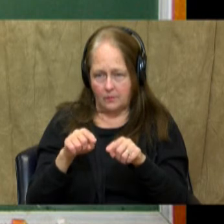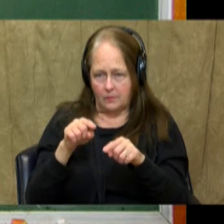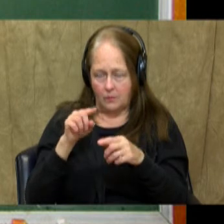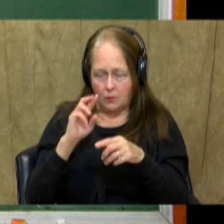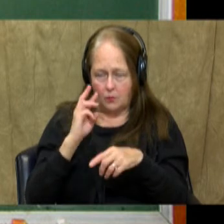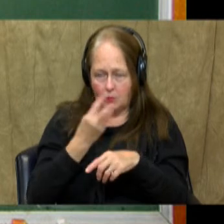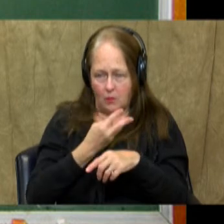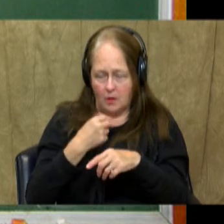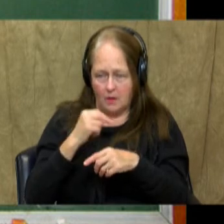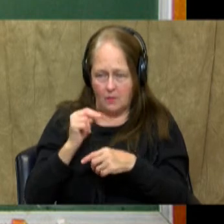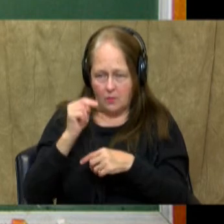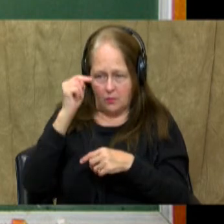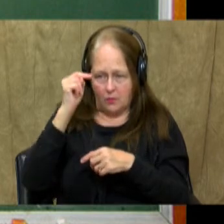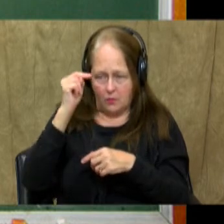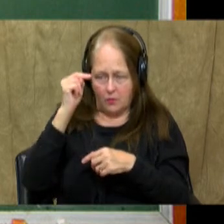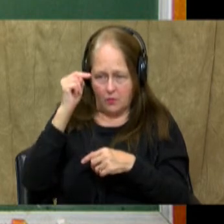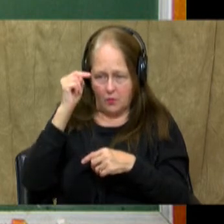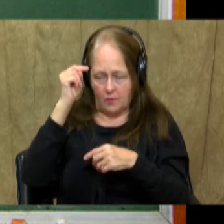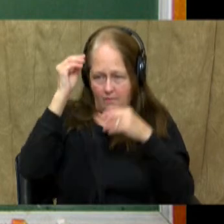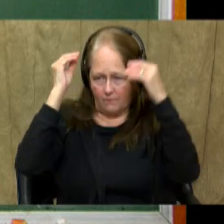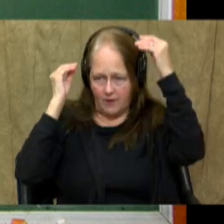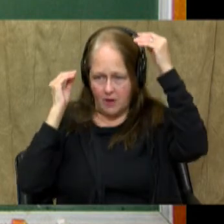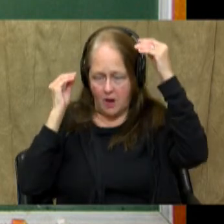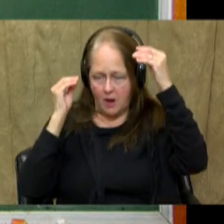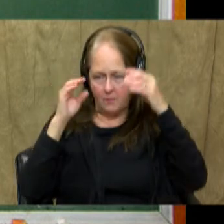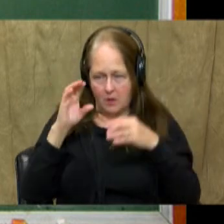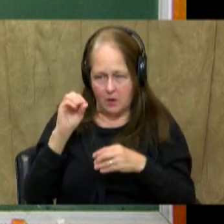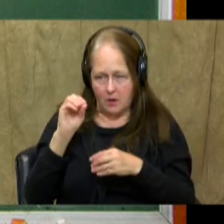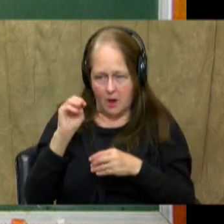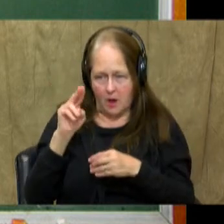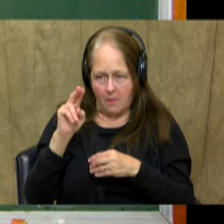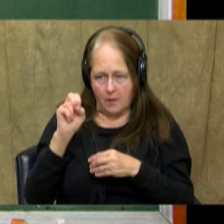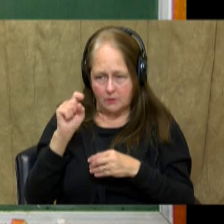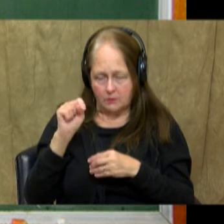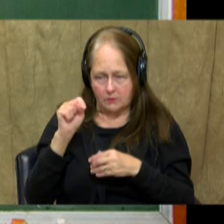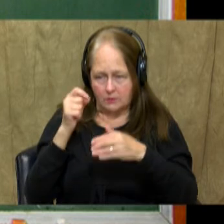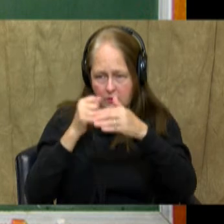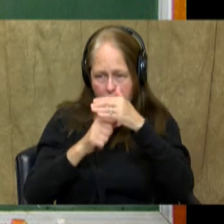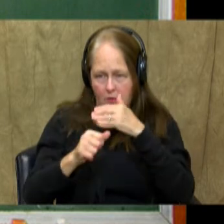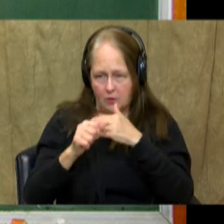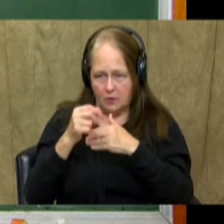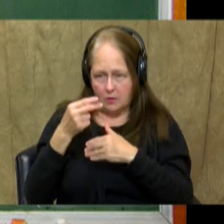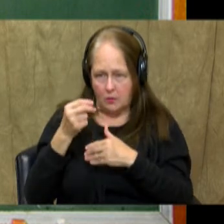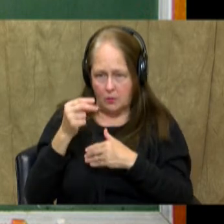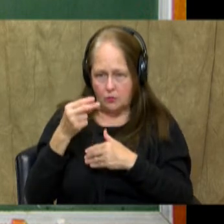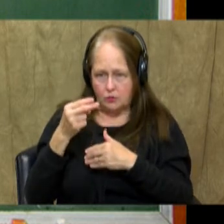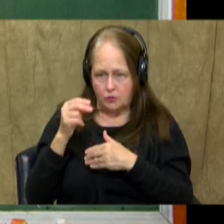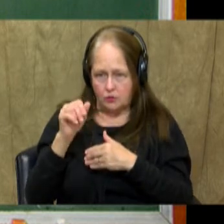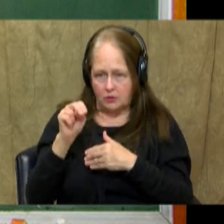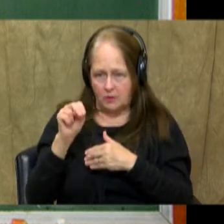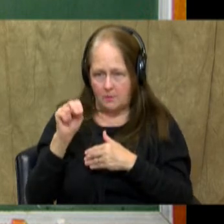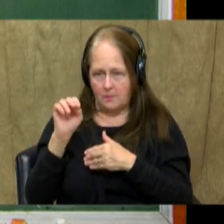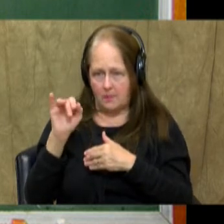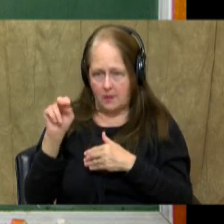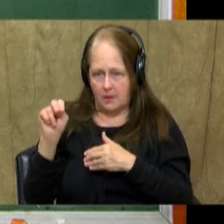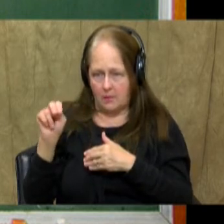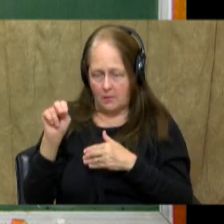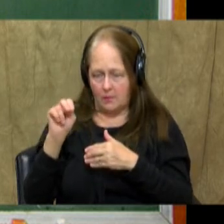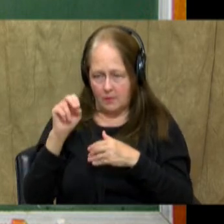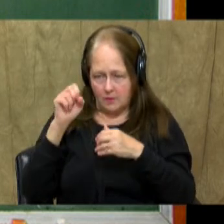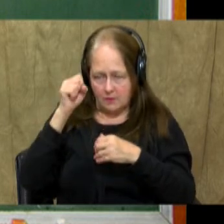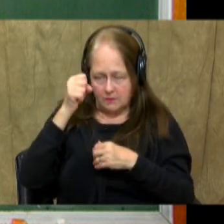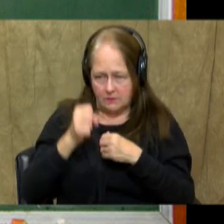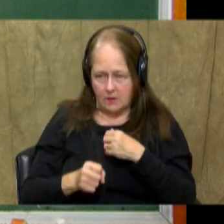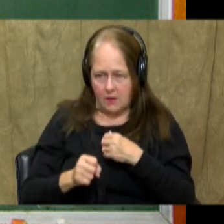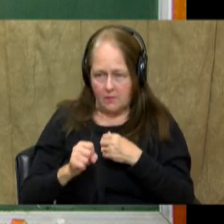So we have North Vietnam becoming a communist dictatorship under the leader Ho Chi Minh, and South Vietnam had